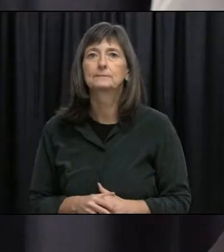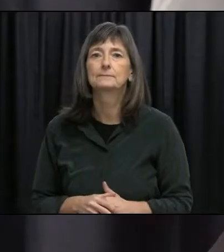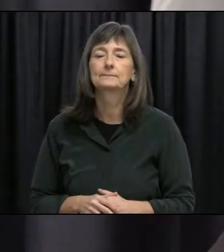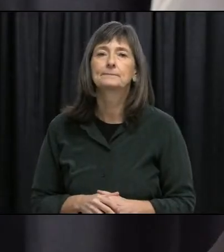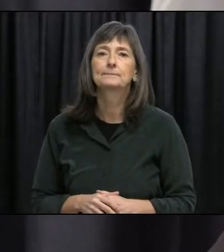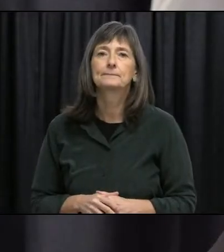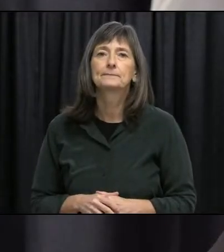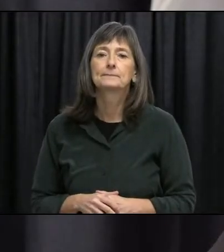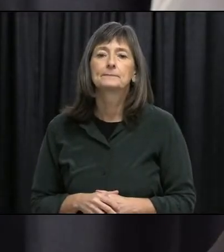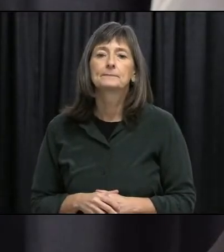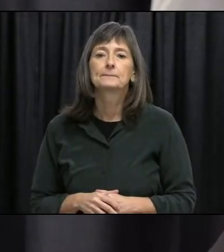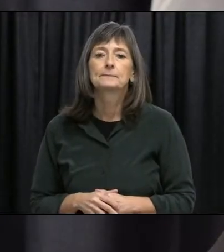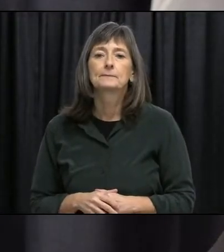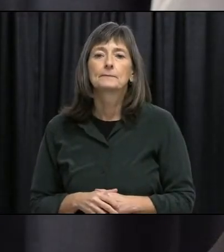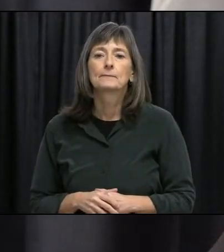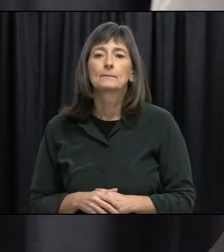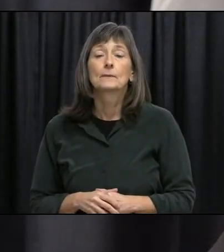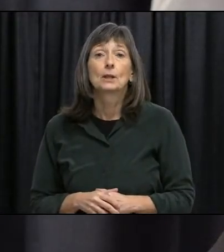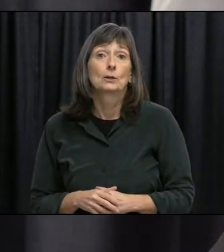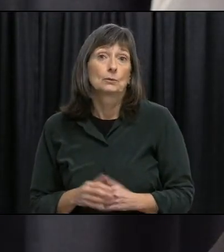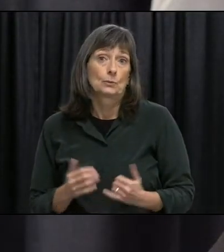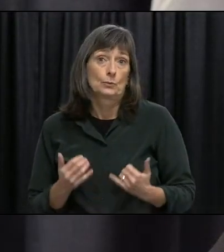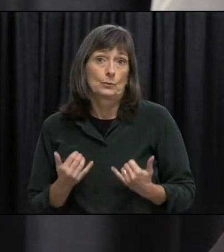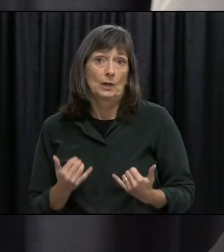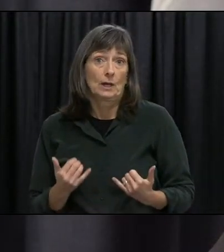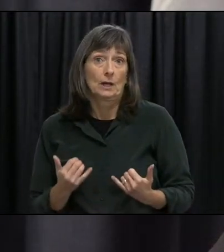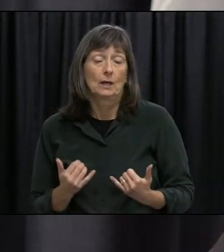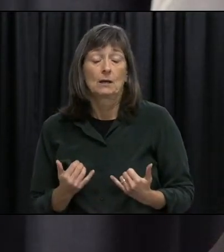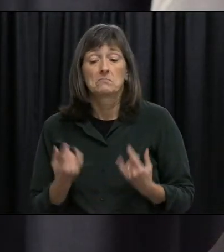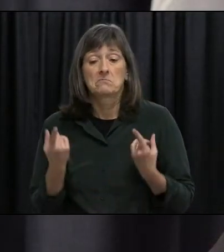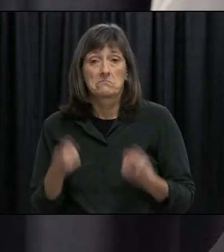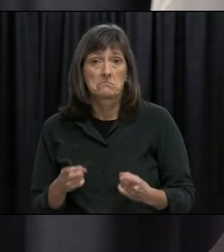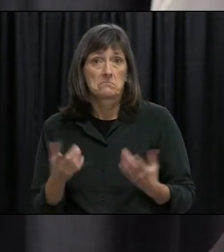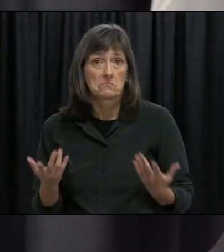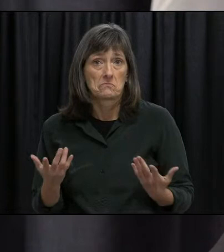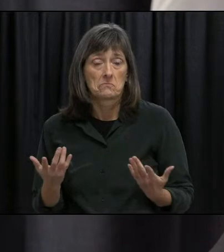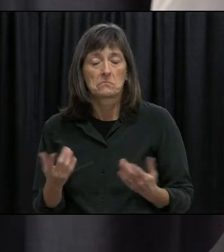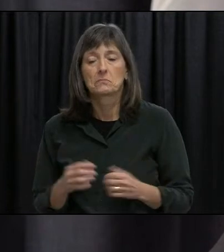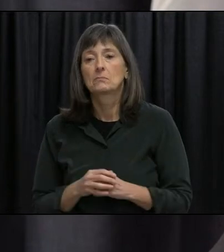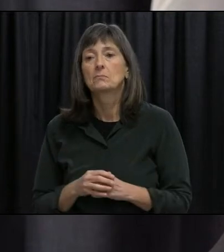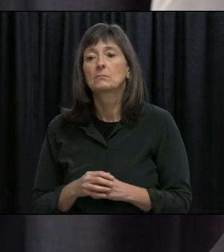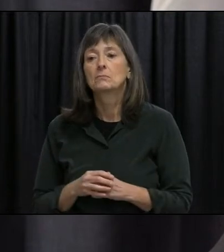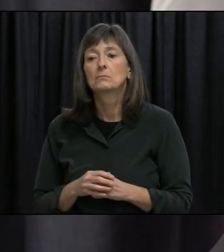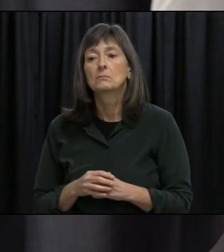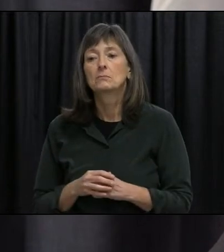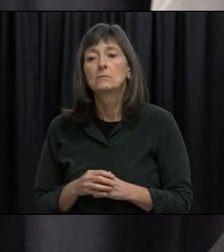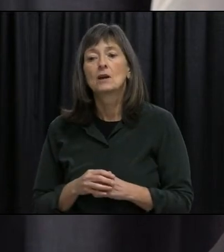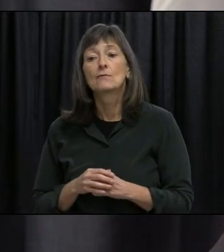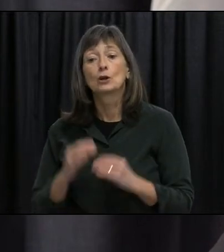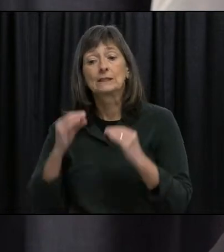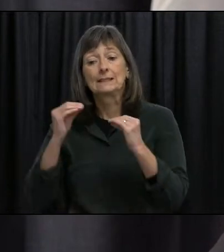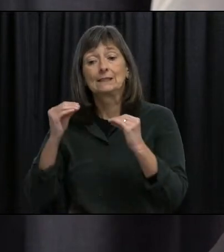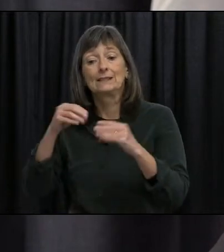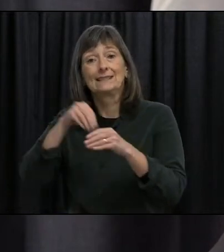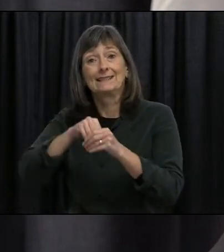So what we've done today, or what is taking place, is a suspension of face-to-face